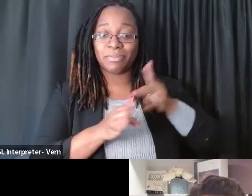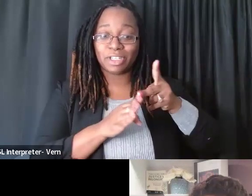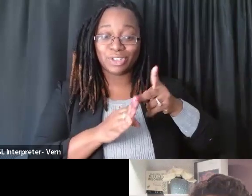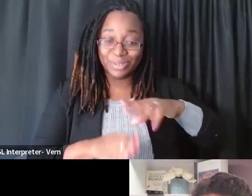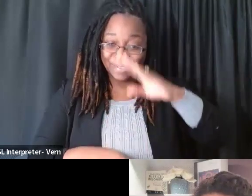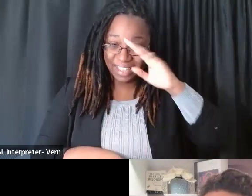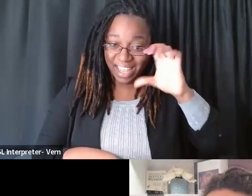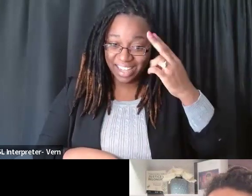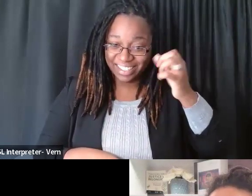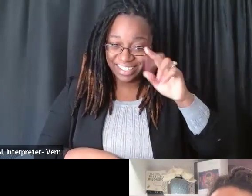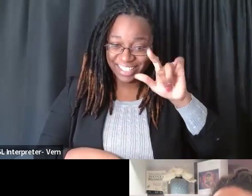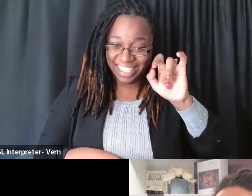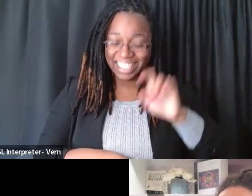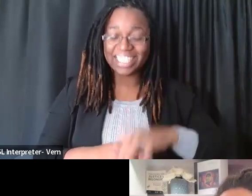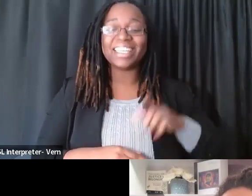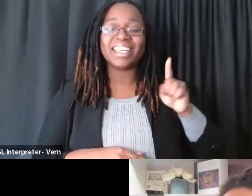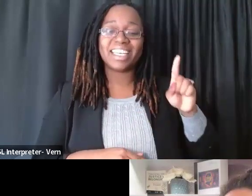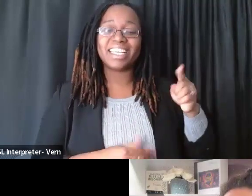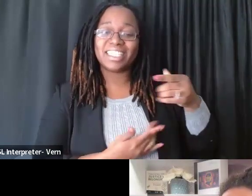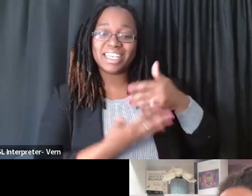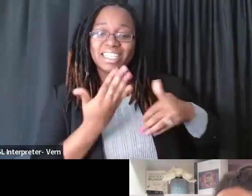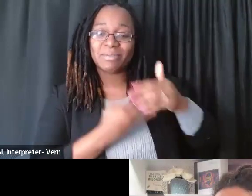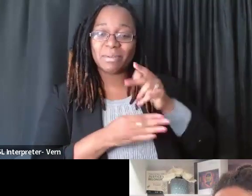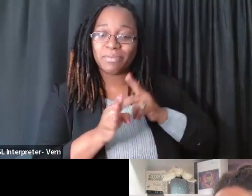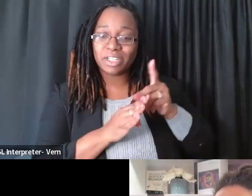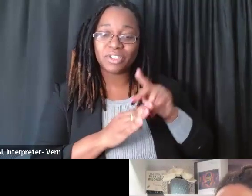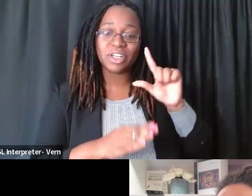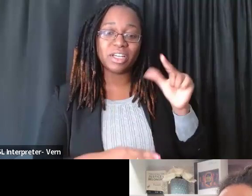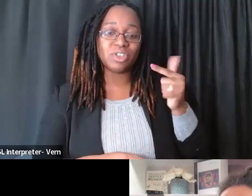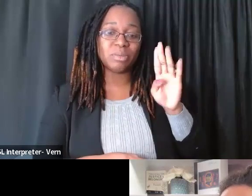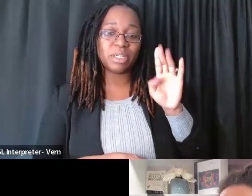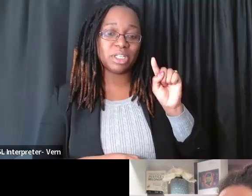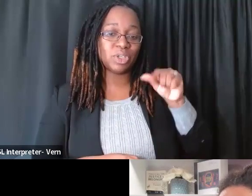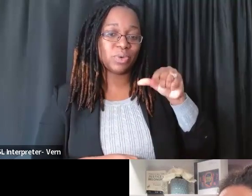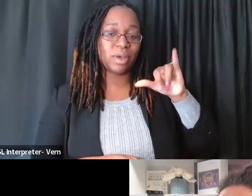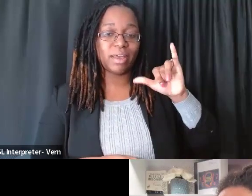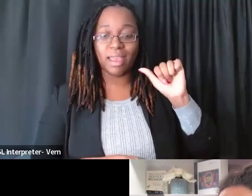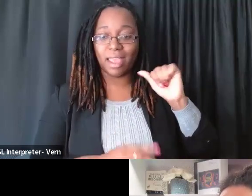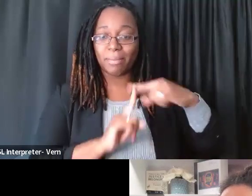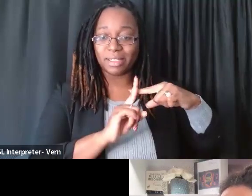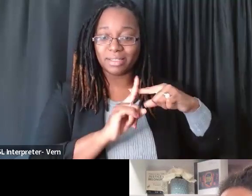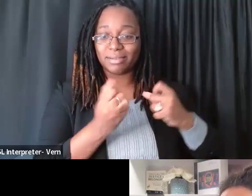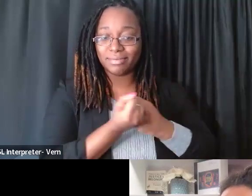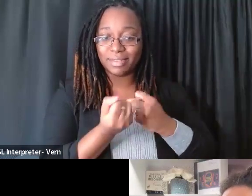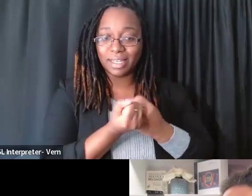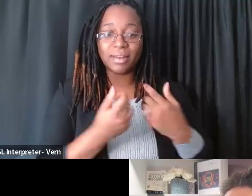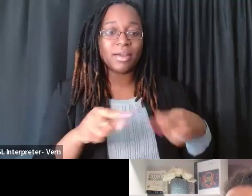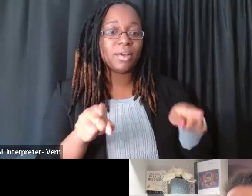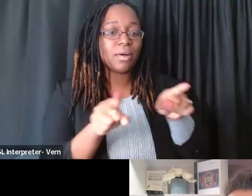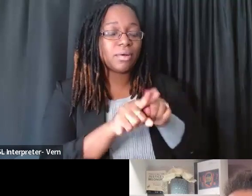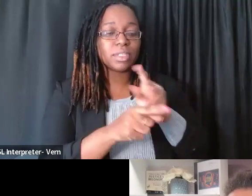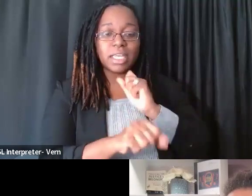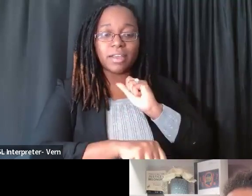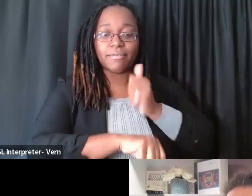An intimacy professional, LGBTQIA plus advocate, and a founding member of Intimacy Professionals